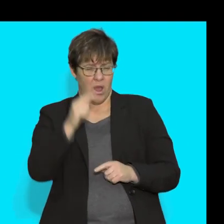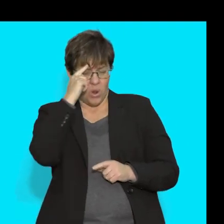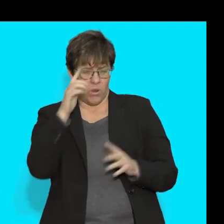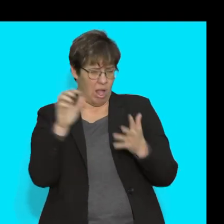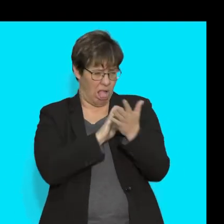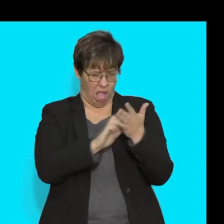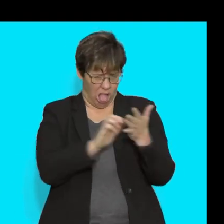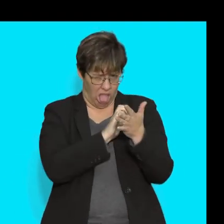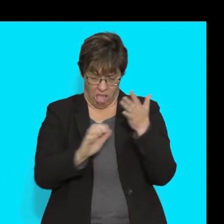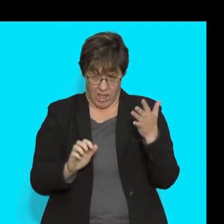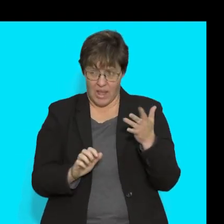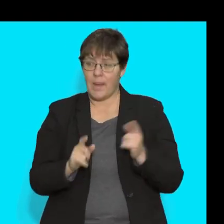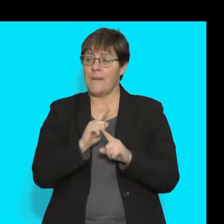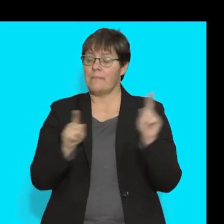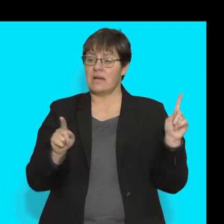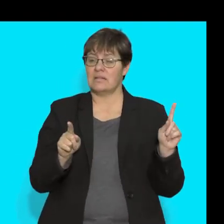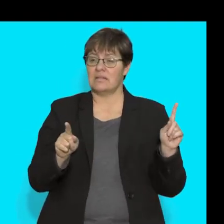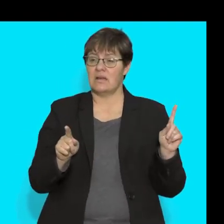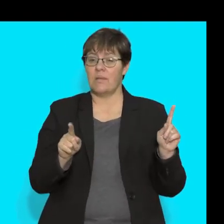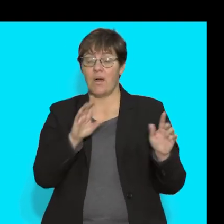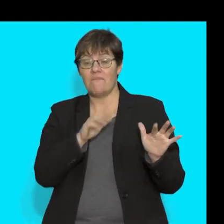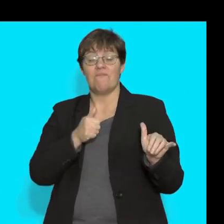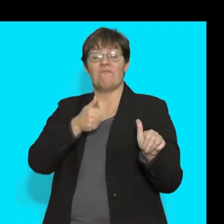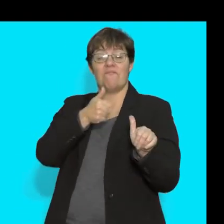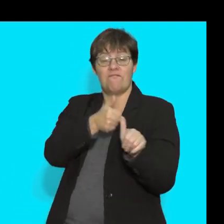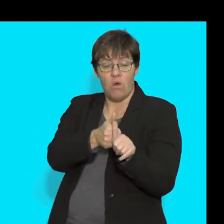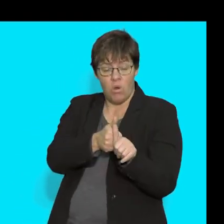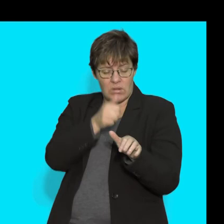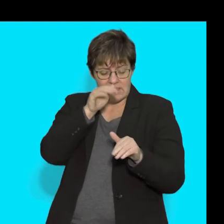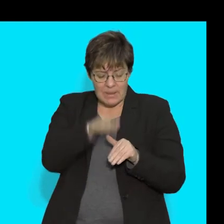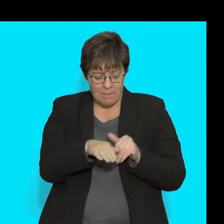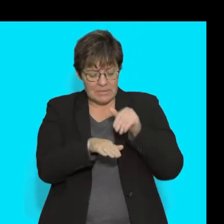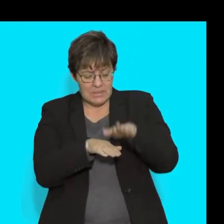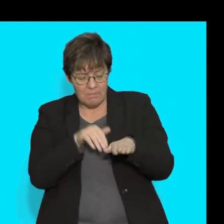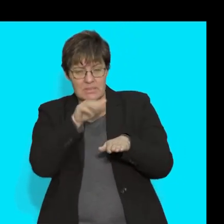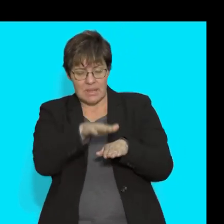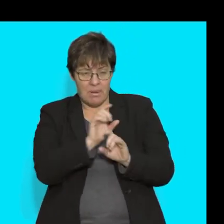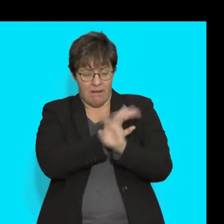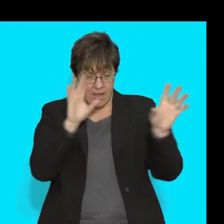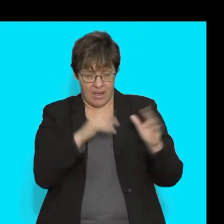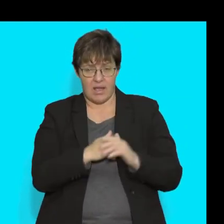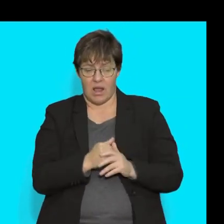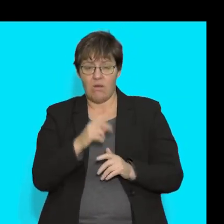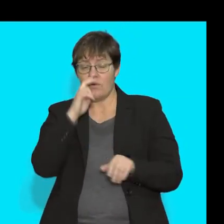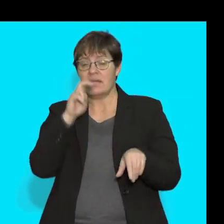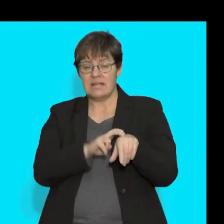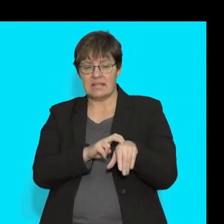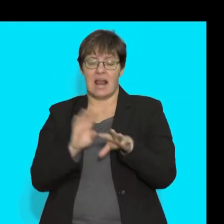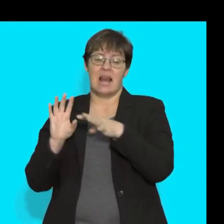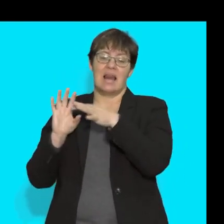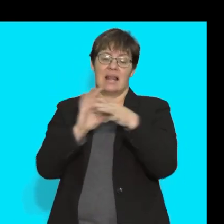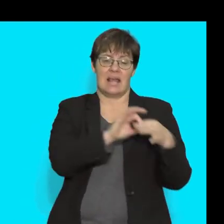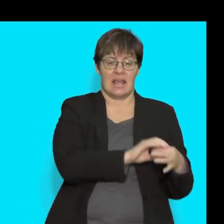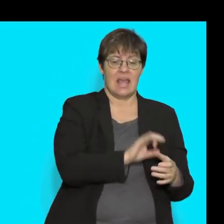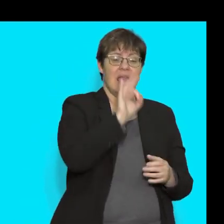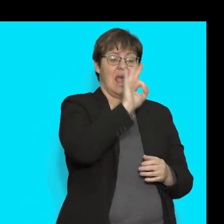Guys, I know it looks a bit messy, but if you follow what you needed to do there, firstly, you needed to make sure you